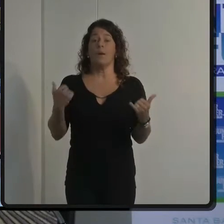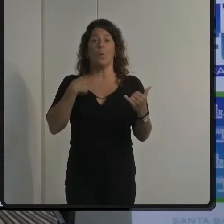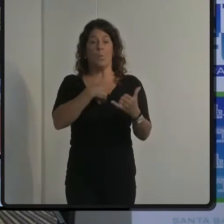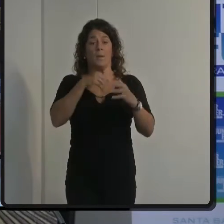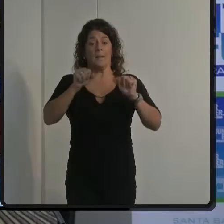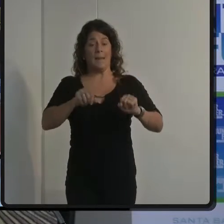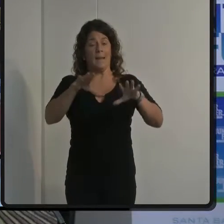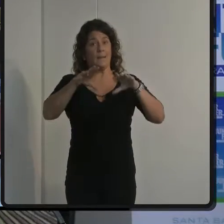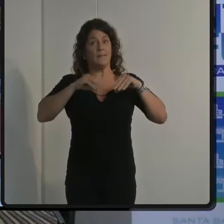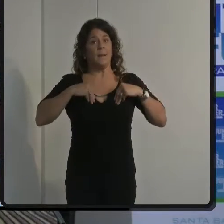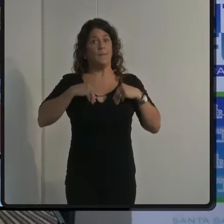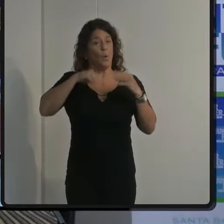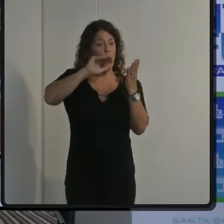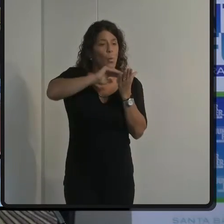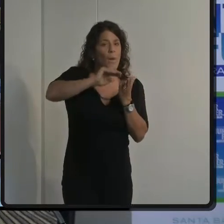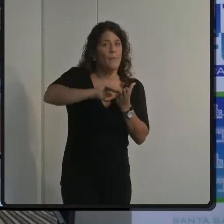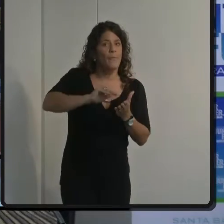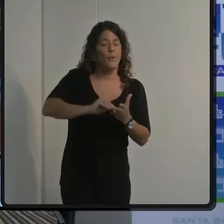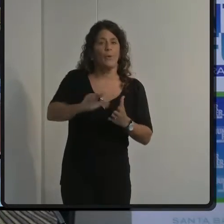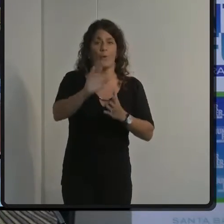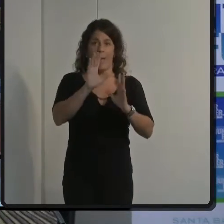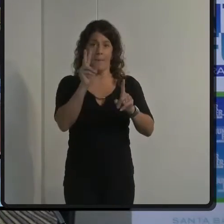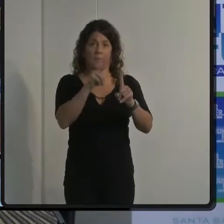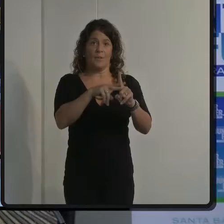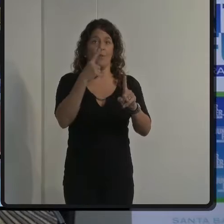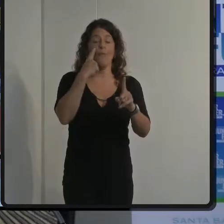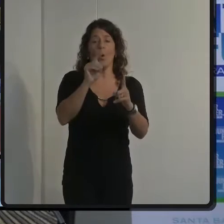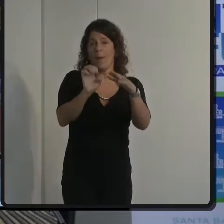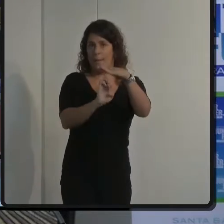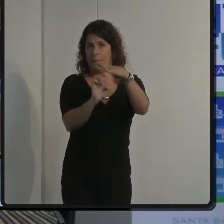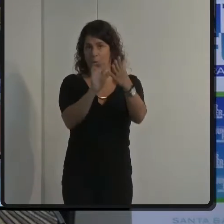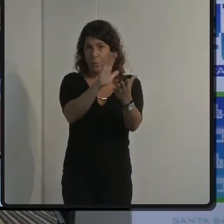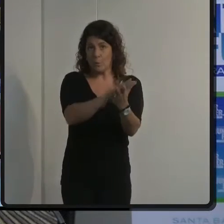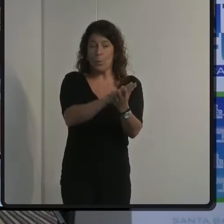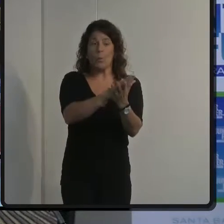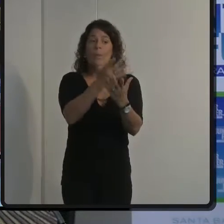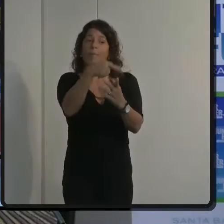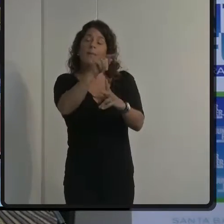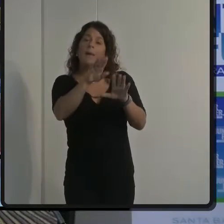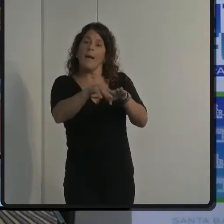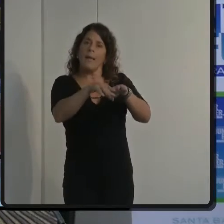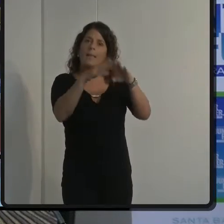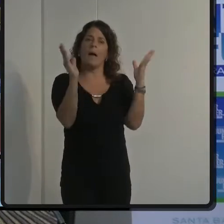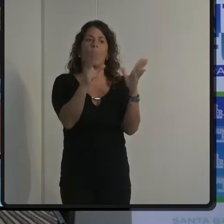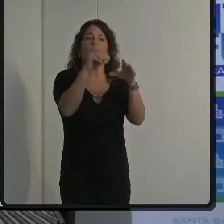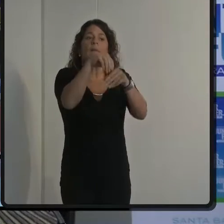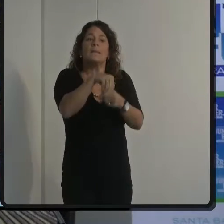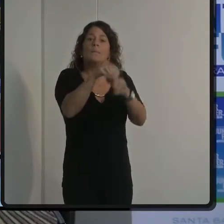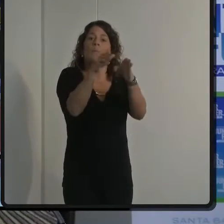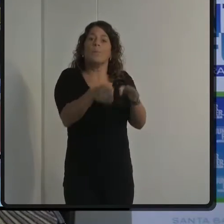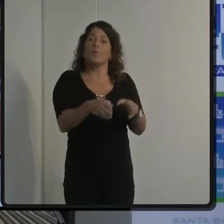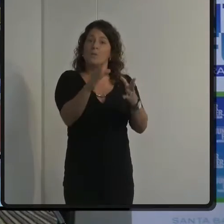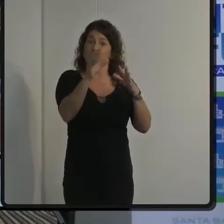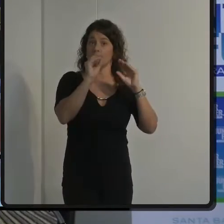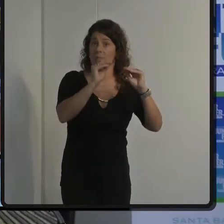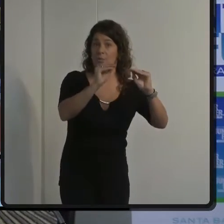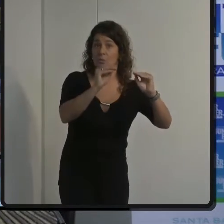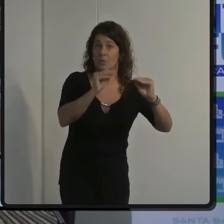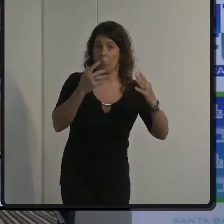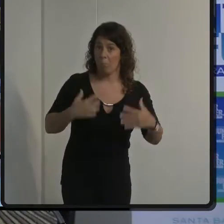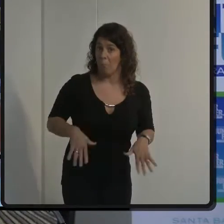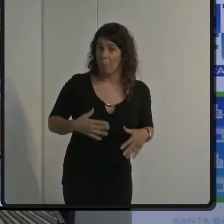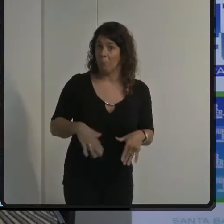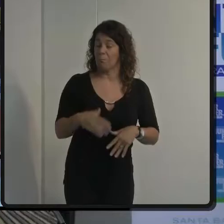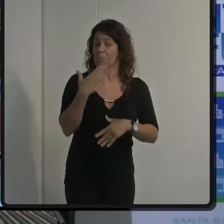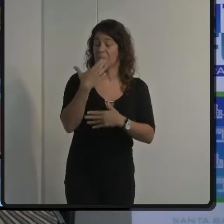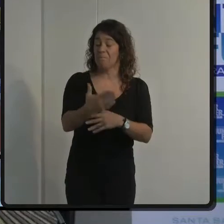accept waiver applications from elementary schools to be allowed to open for in-person instruction. We